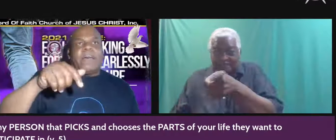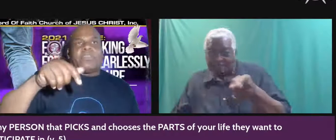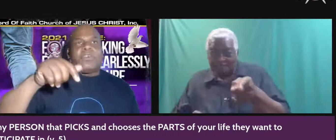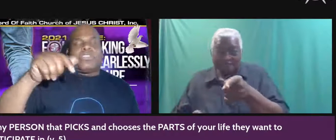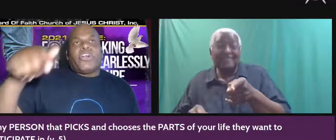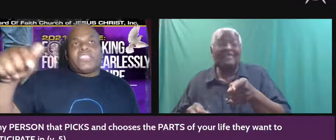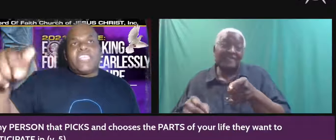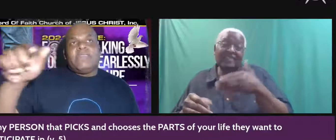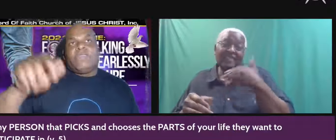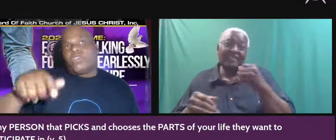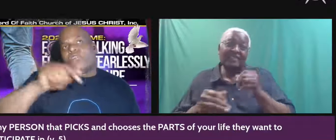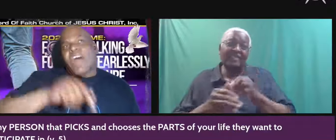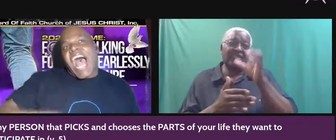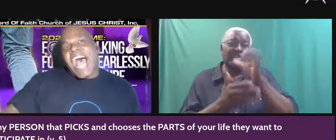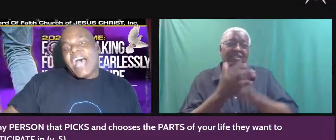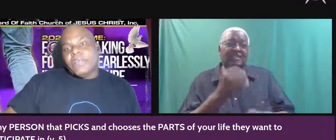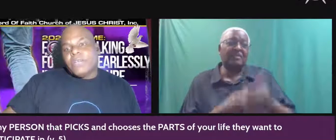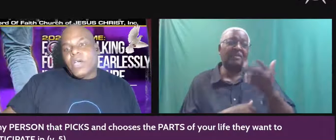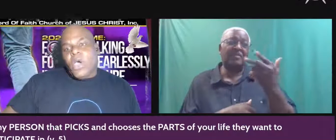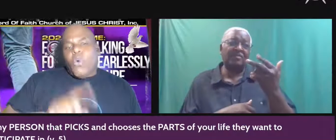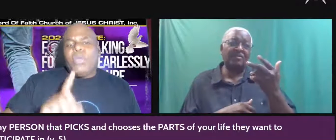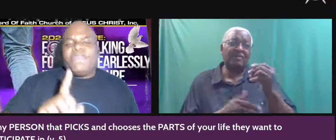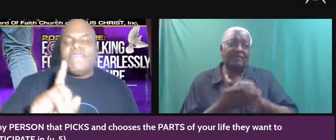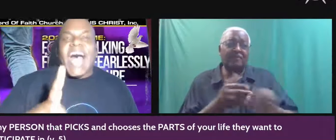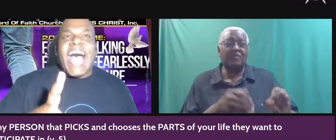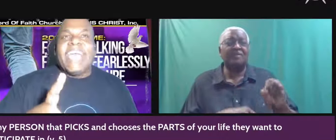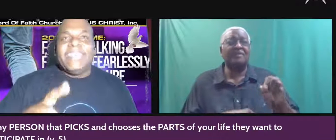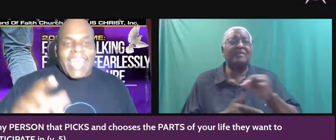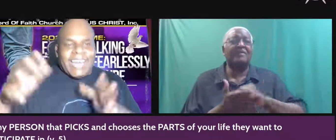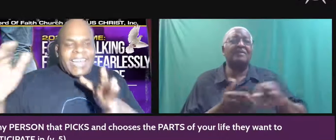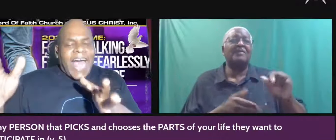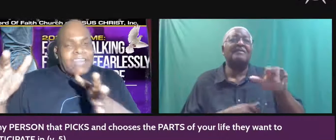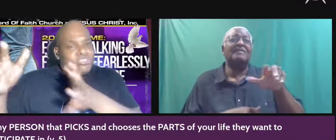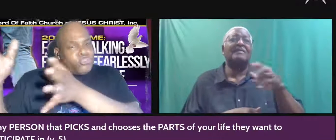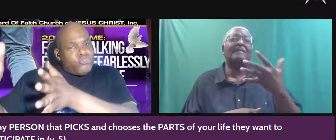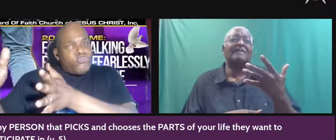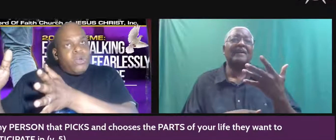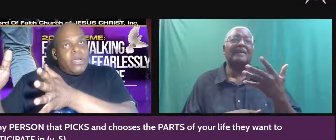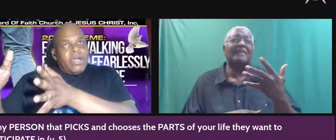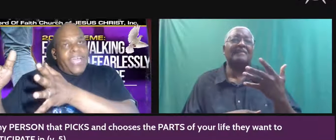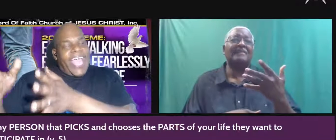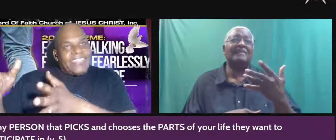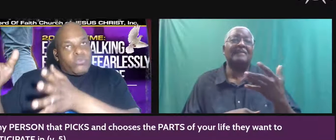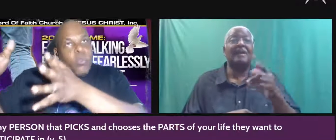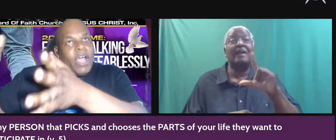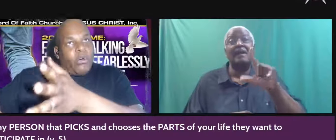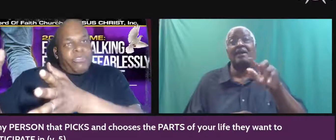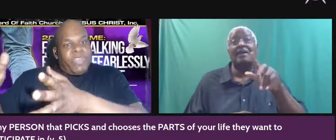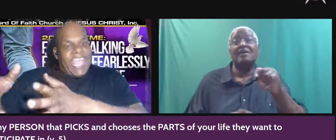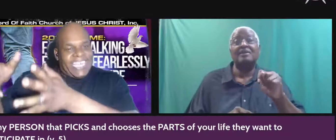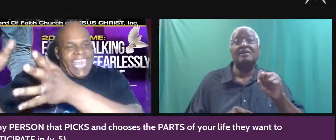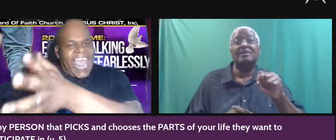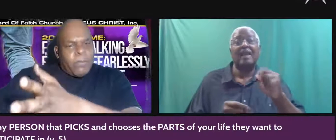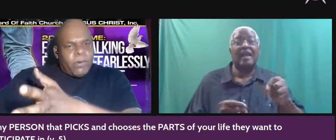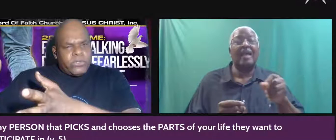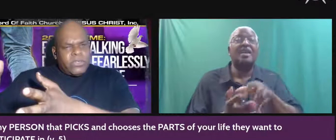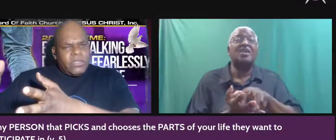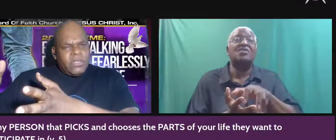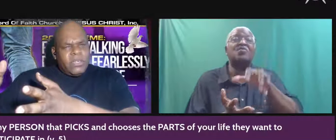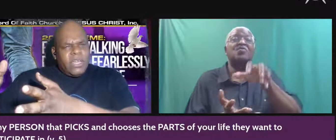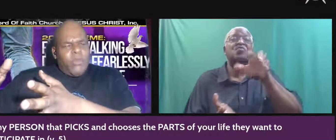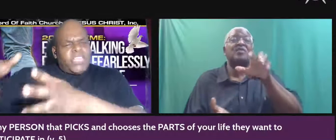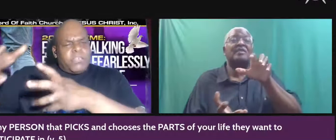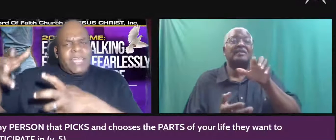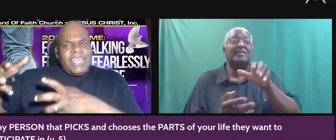find in chapter 13, verse 5, we find that Lot too has wealth and